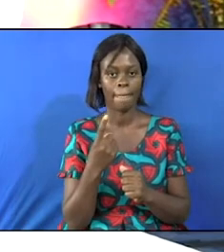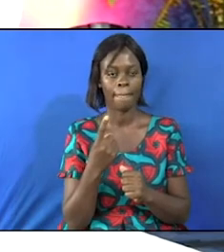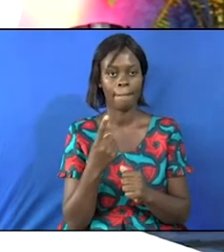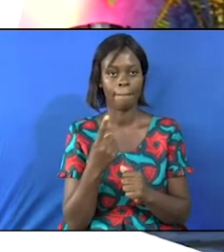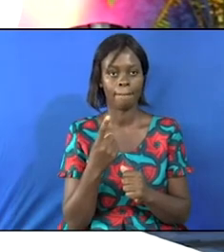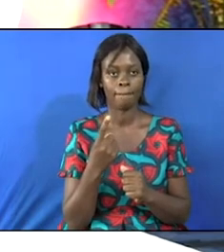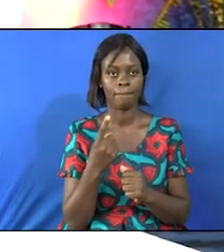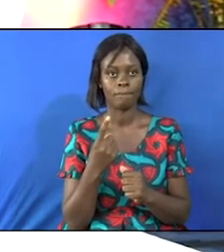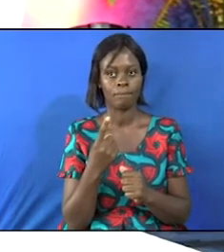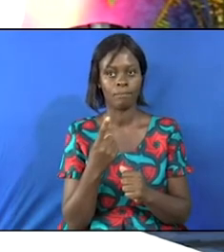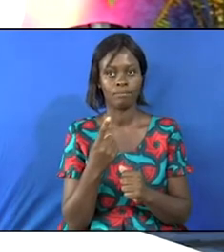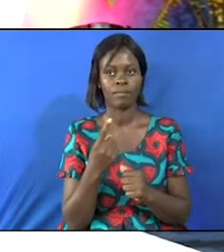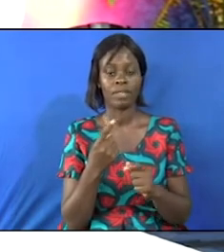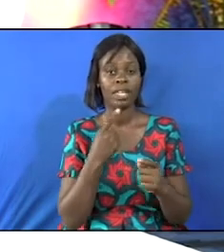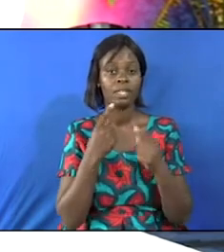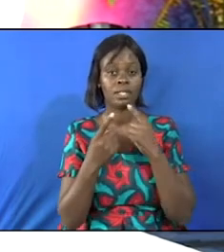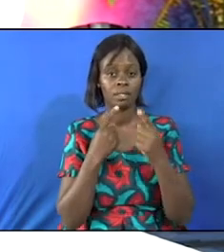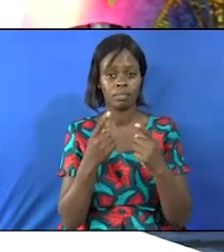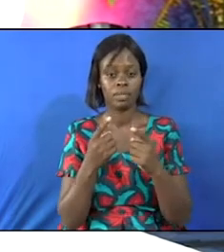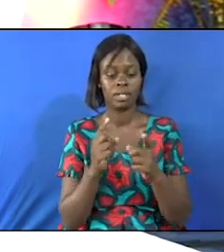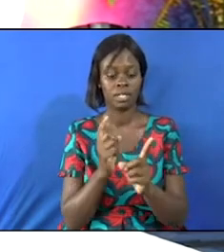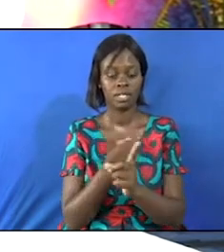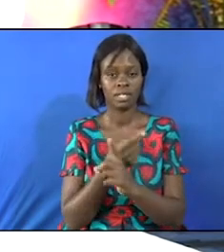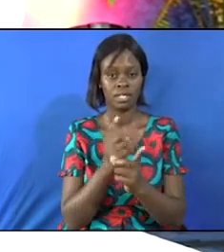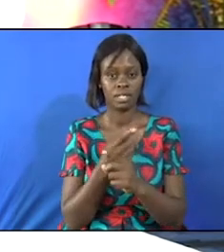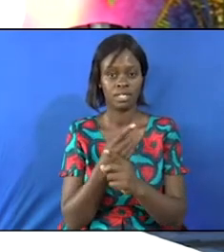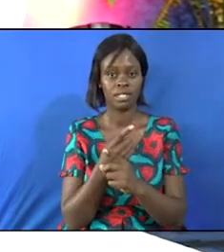Speaking in different tongues,